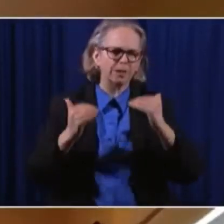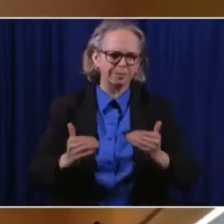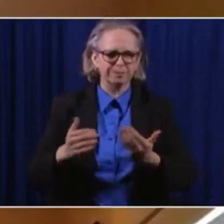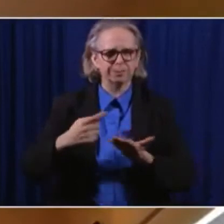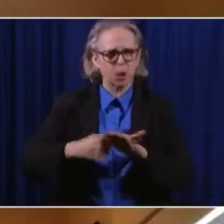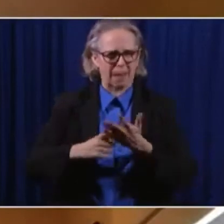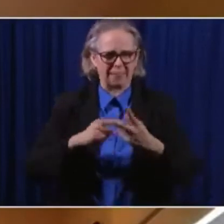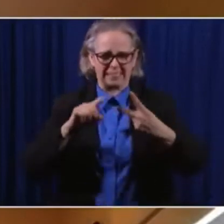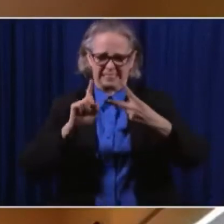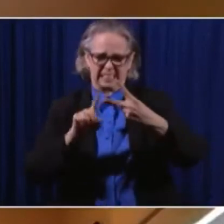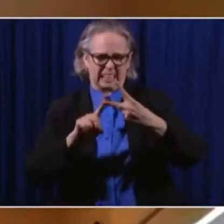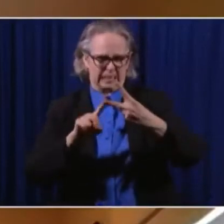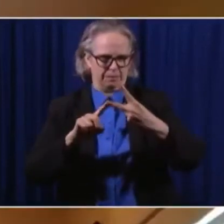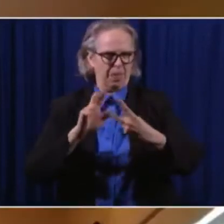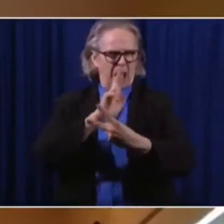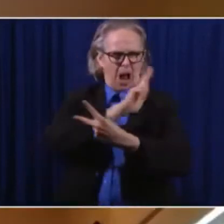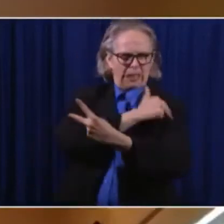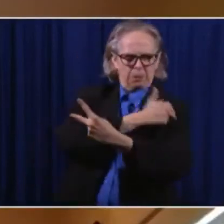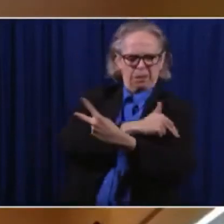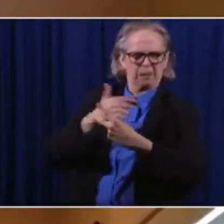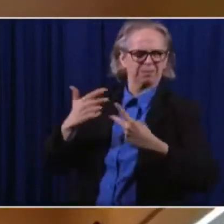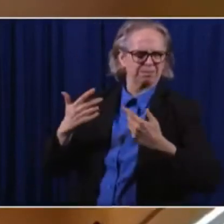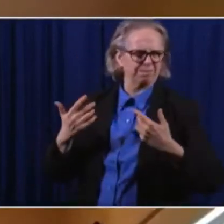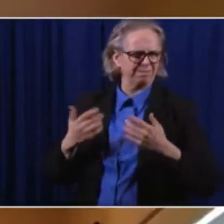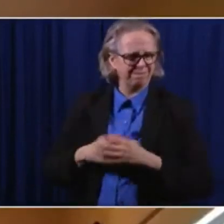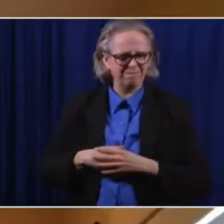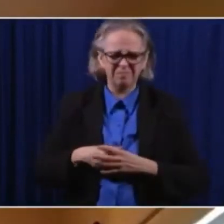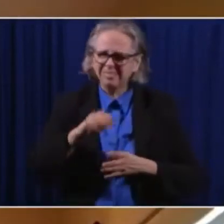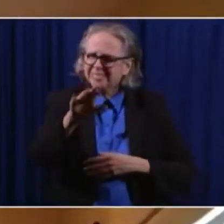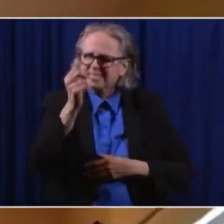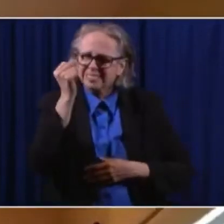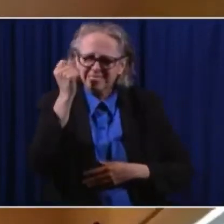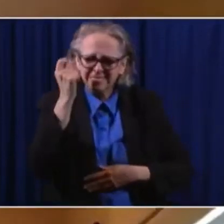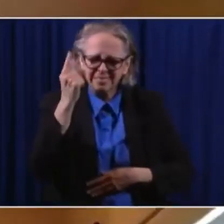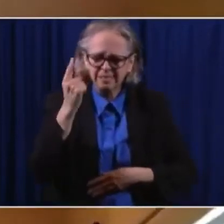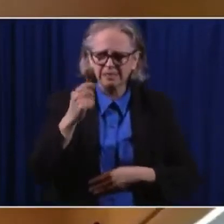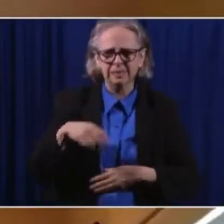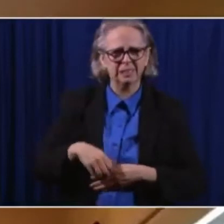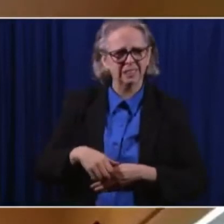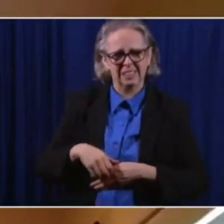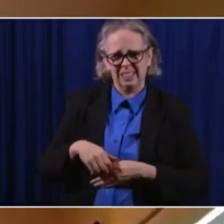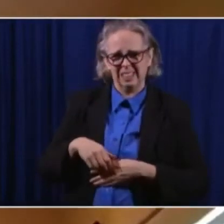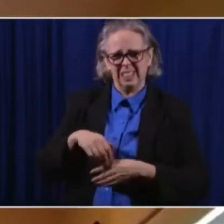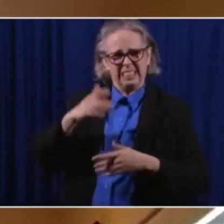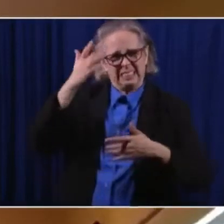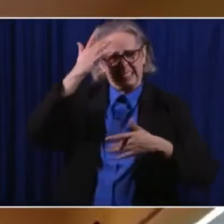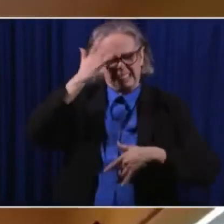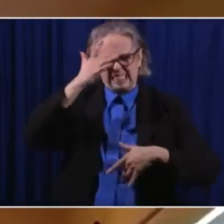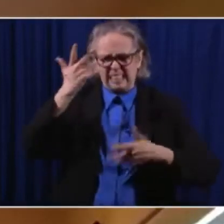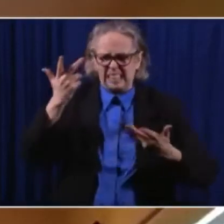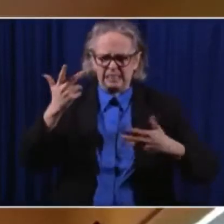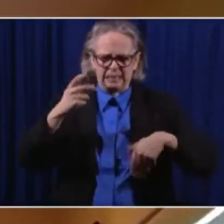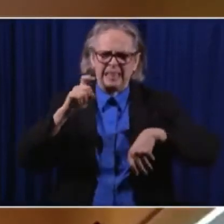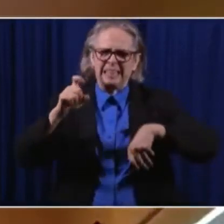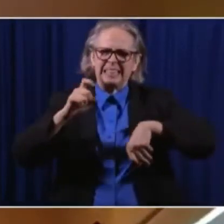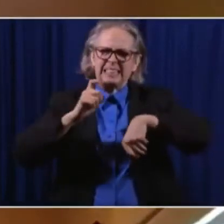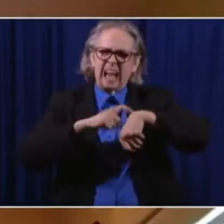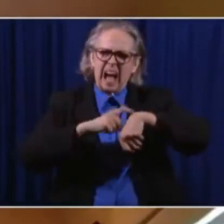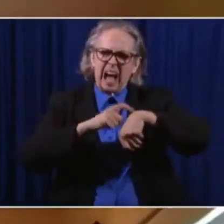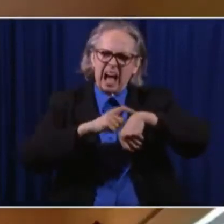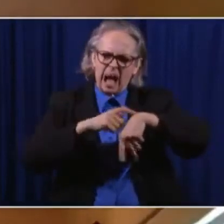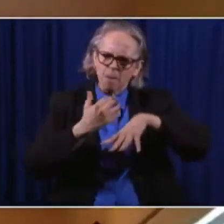COVID-19 is the trajectory of this disease and how long it may take for someone to get sick enough